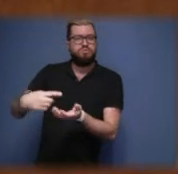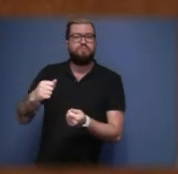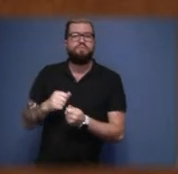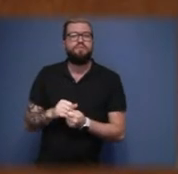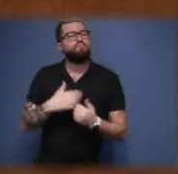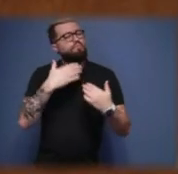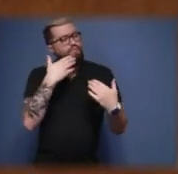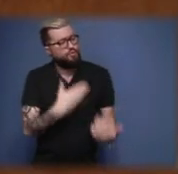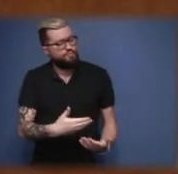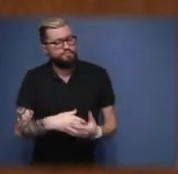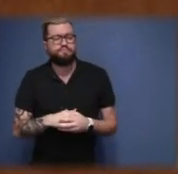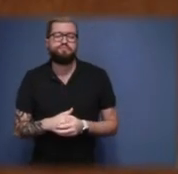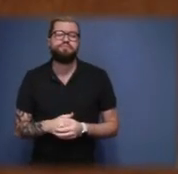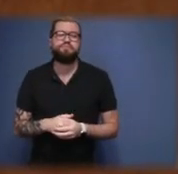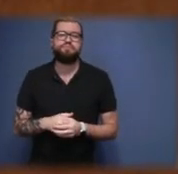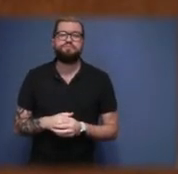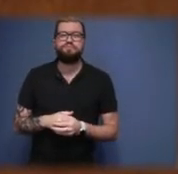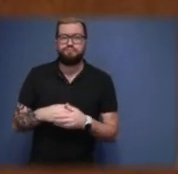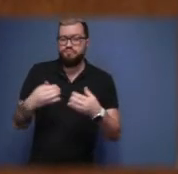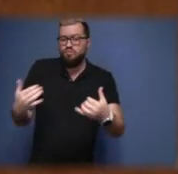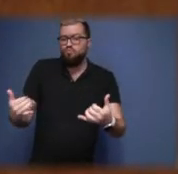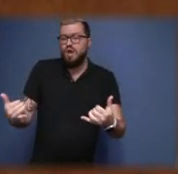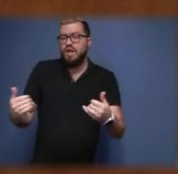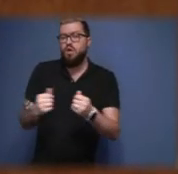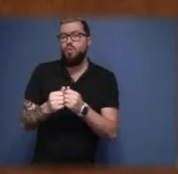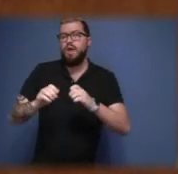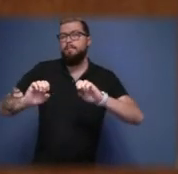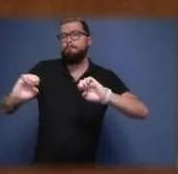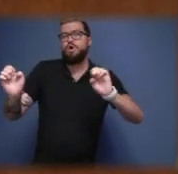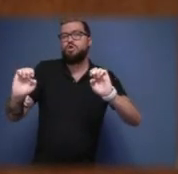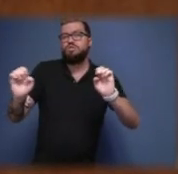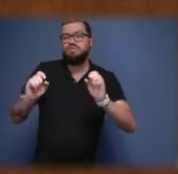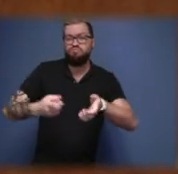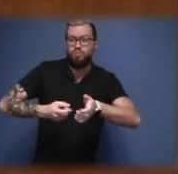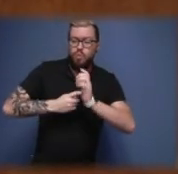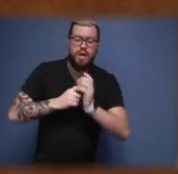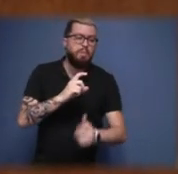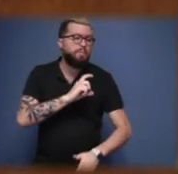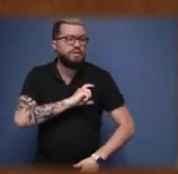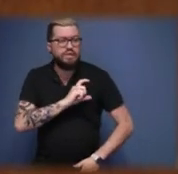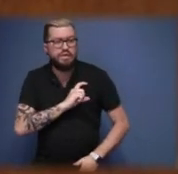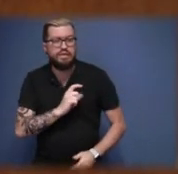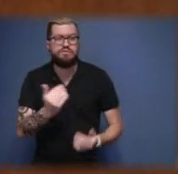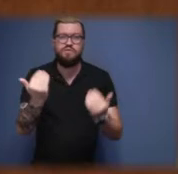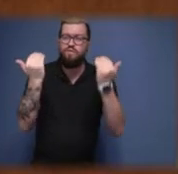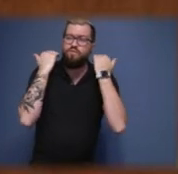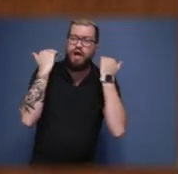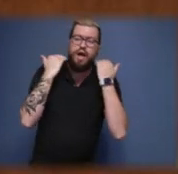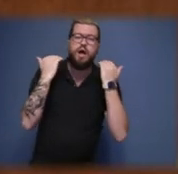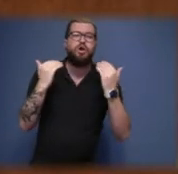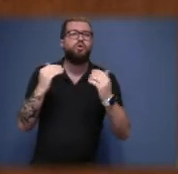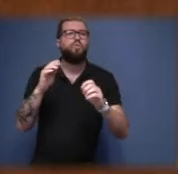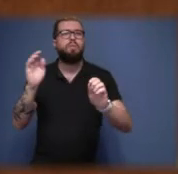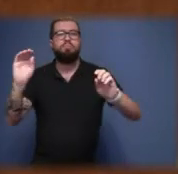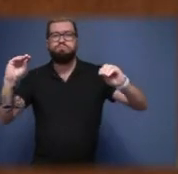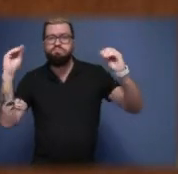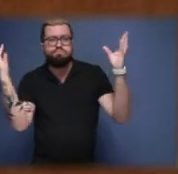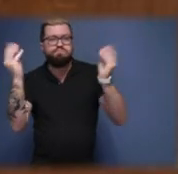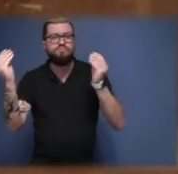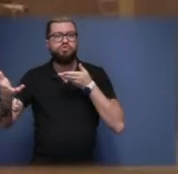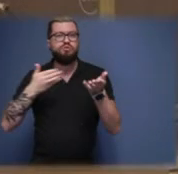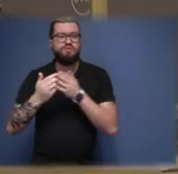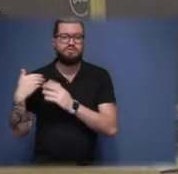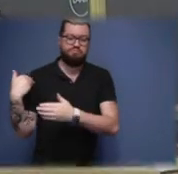Chair. Whereas emergencies that require police, fire, or emergency medical services